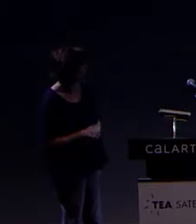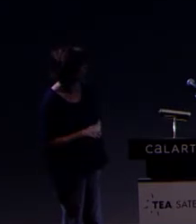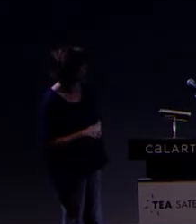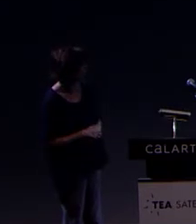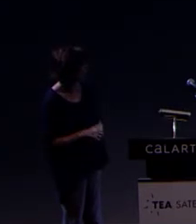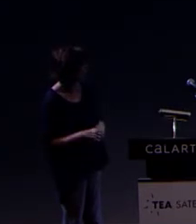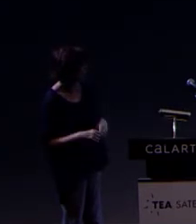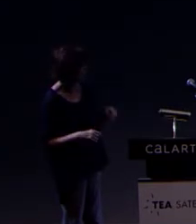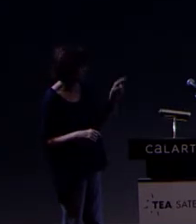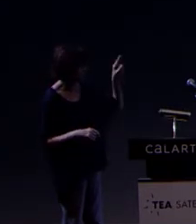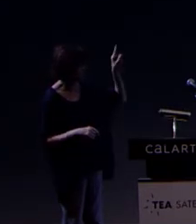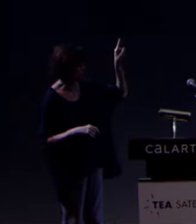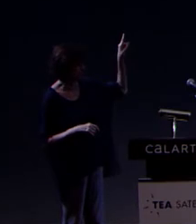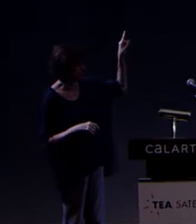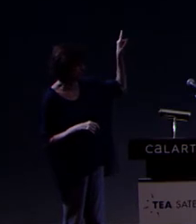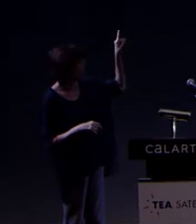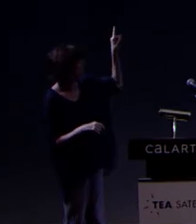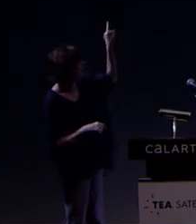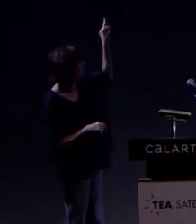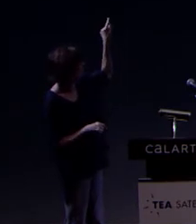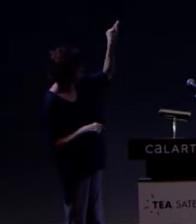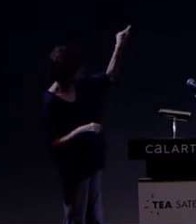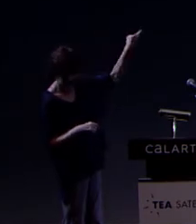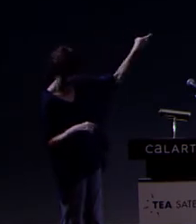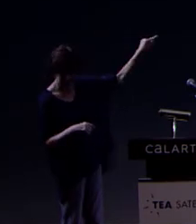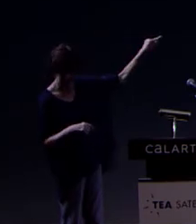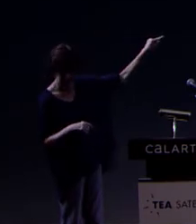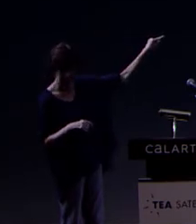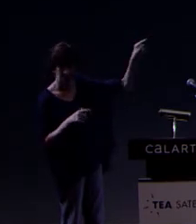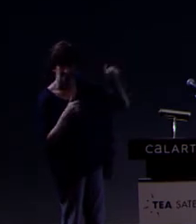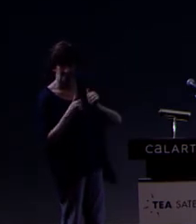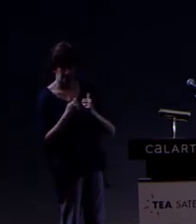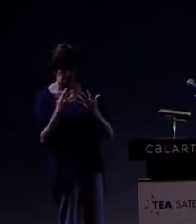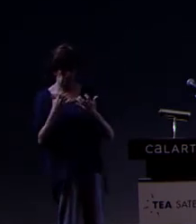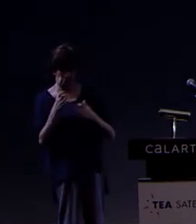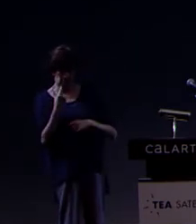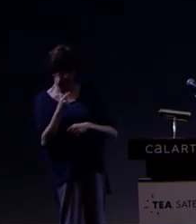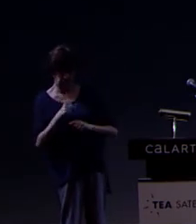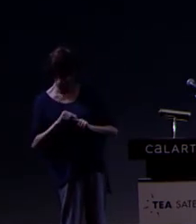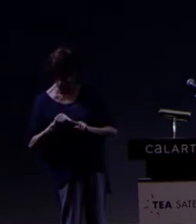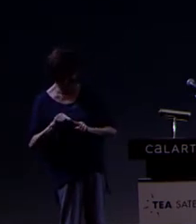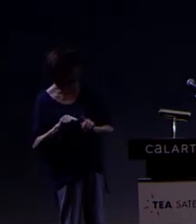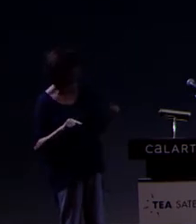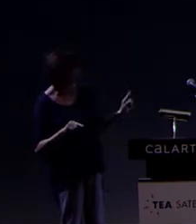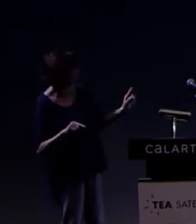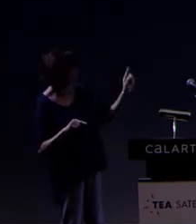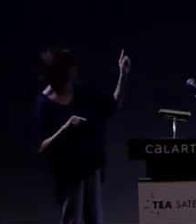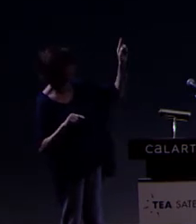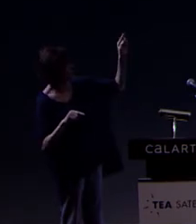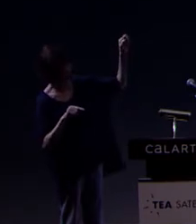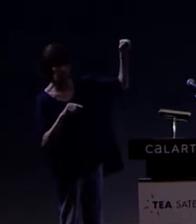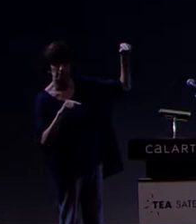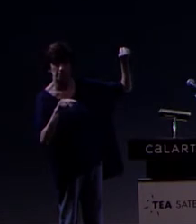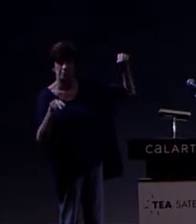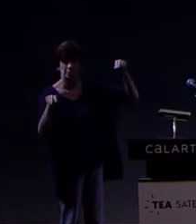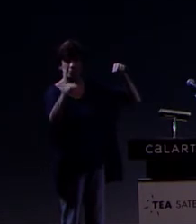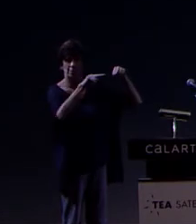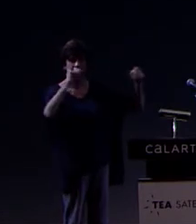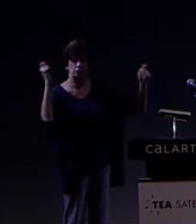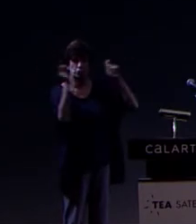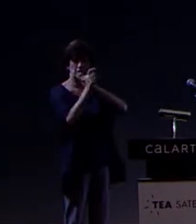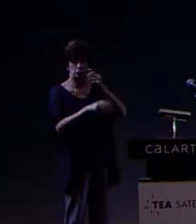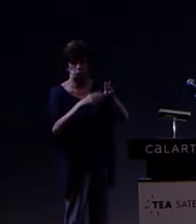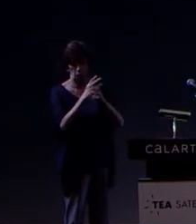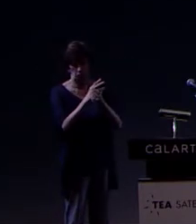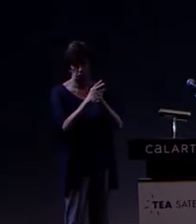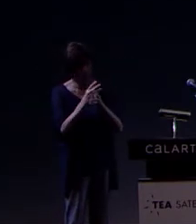is 1793, folks. So you go through the dark space here, come up, and you're into this completely transformed world.